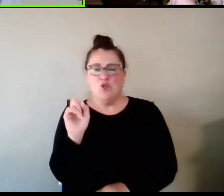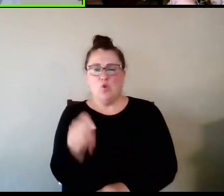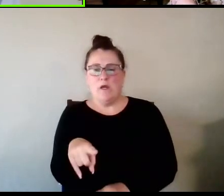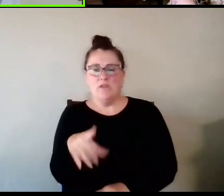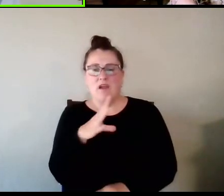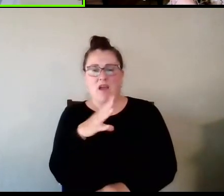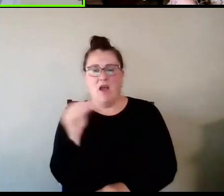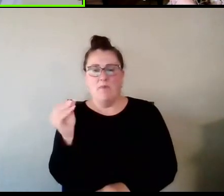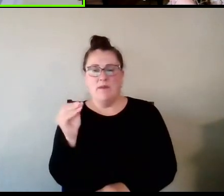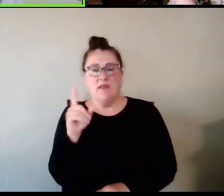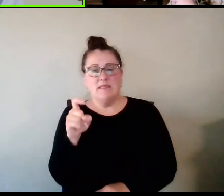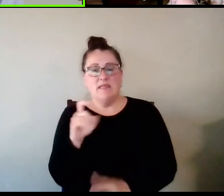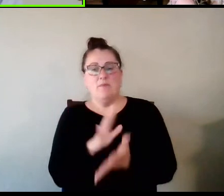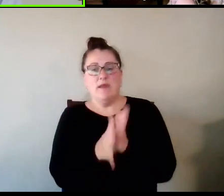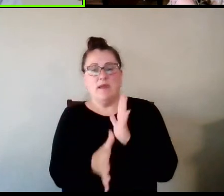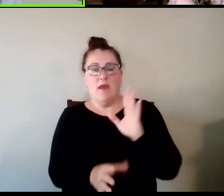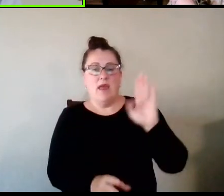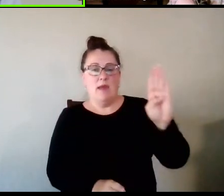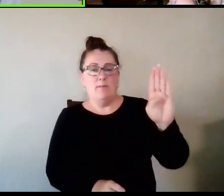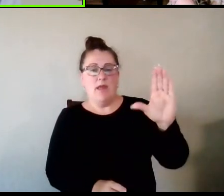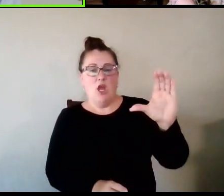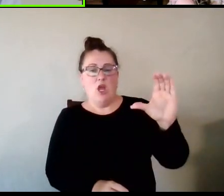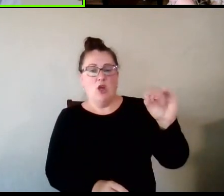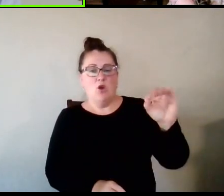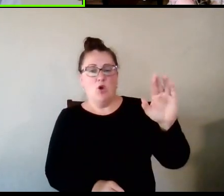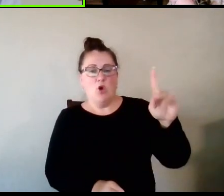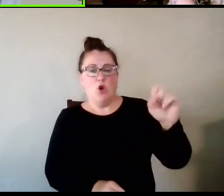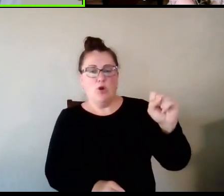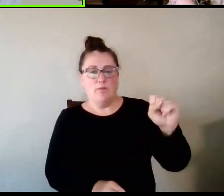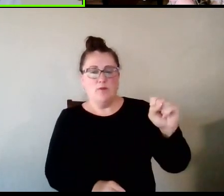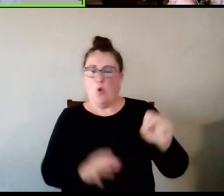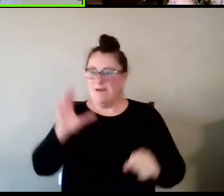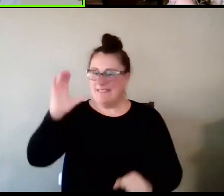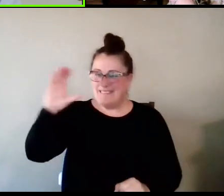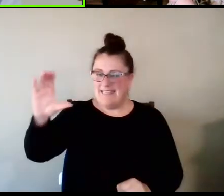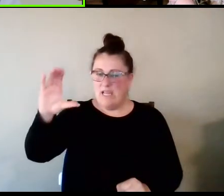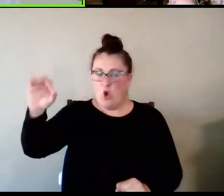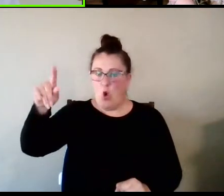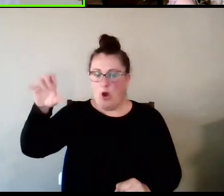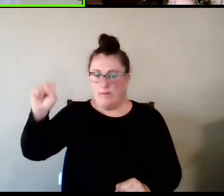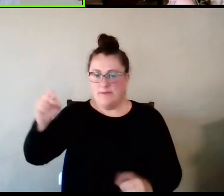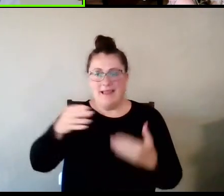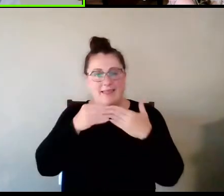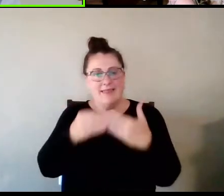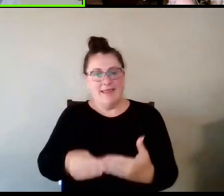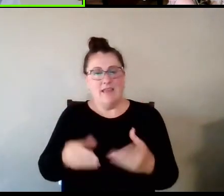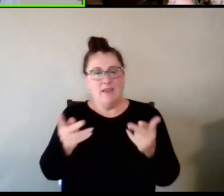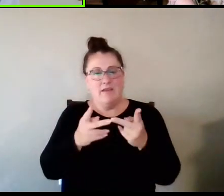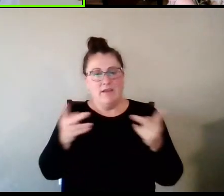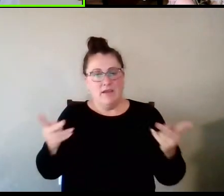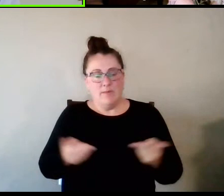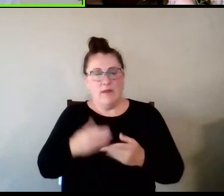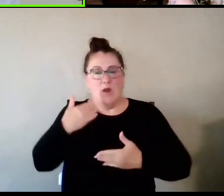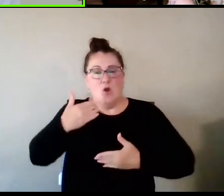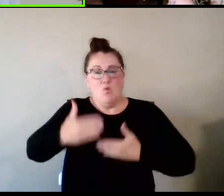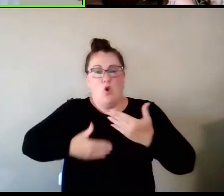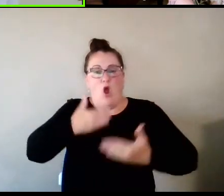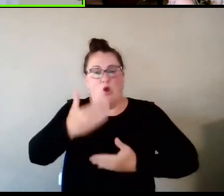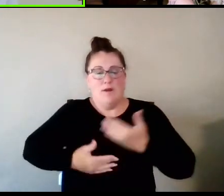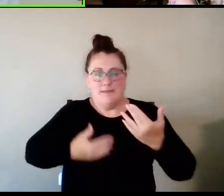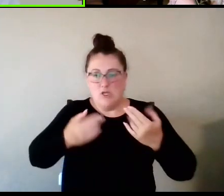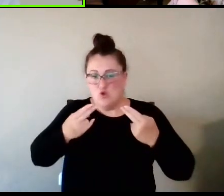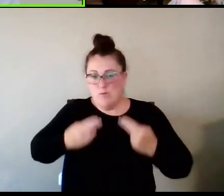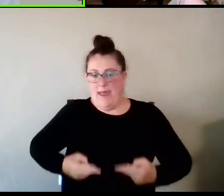companies need to become B Corps as opposed to C Corps to be able to lead from a place of purpose and humanity? And I think